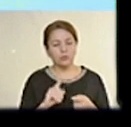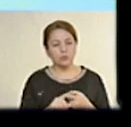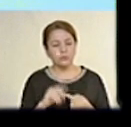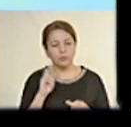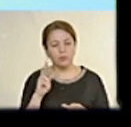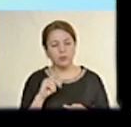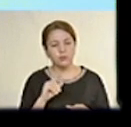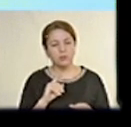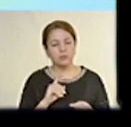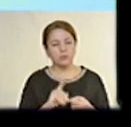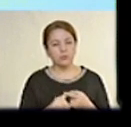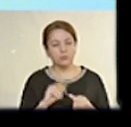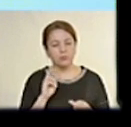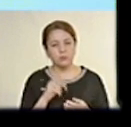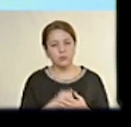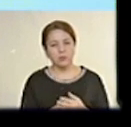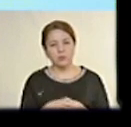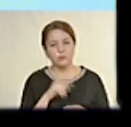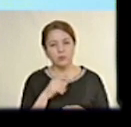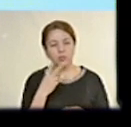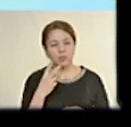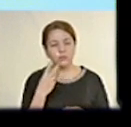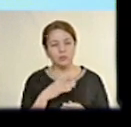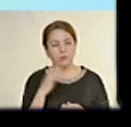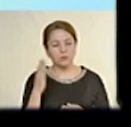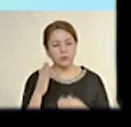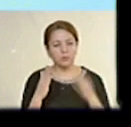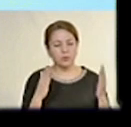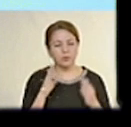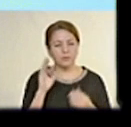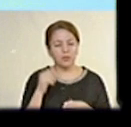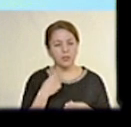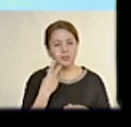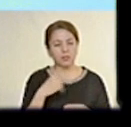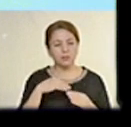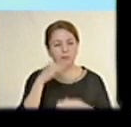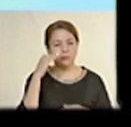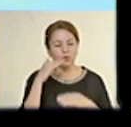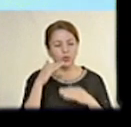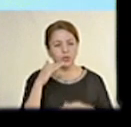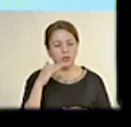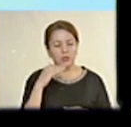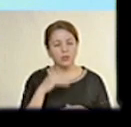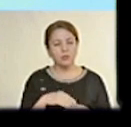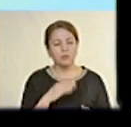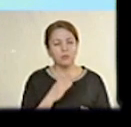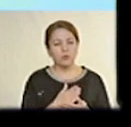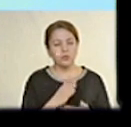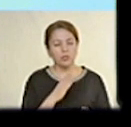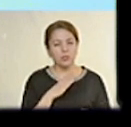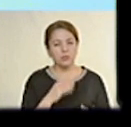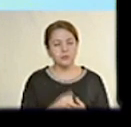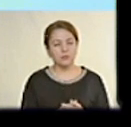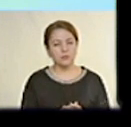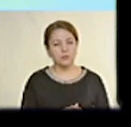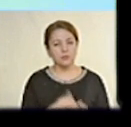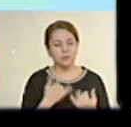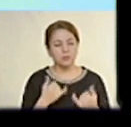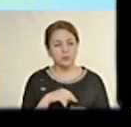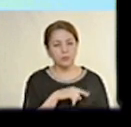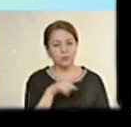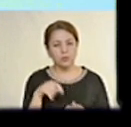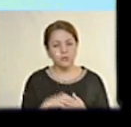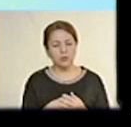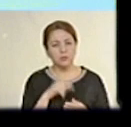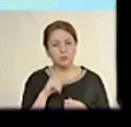va qo'shuv B. Bu degani 2 ta tomoni va 2 ta bo'yiga tengligi ma'lum ekan. Endi esa ularni